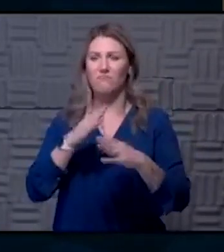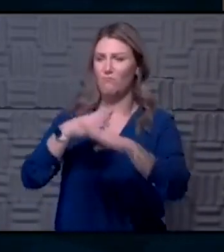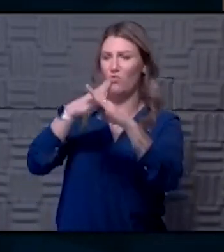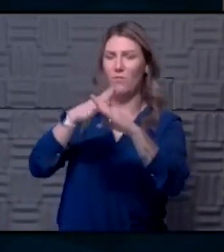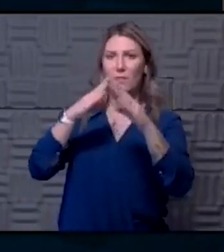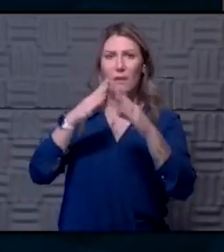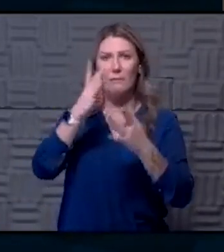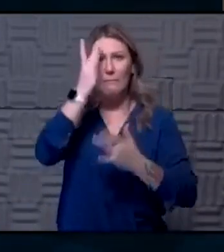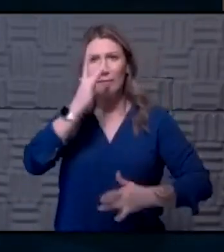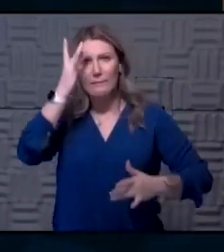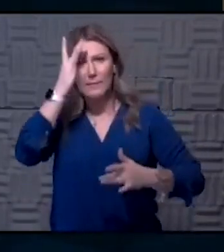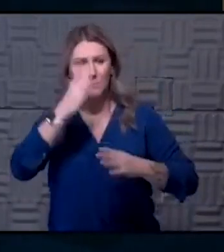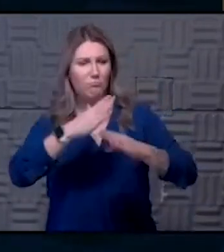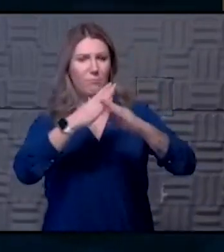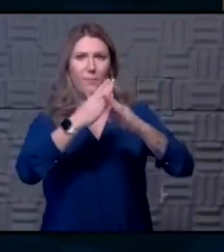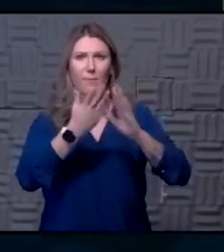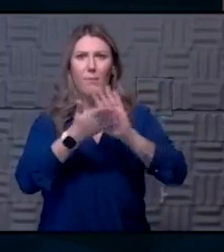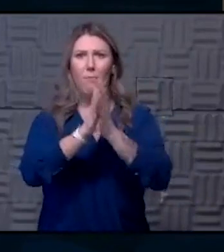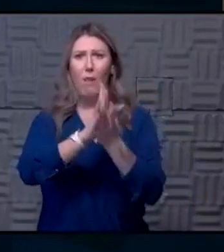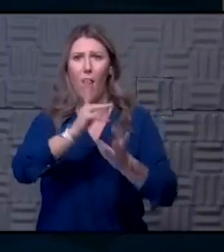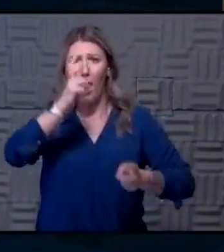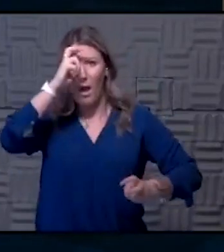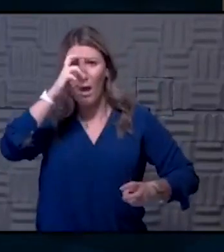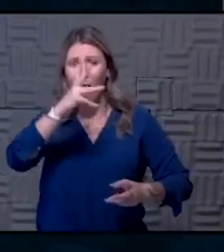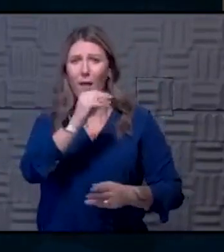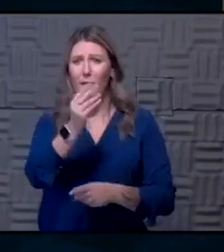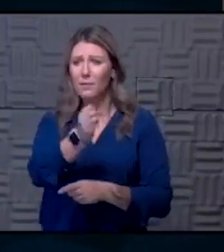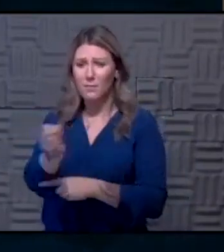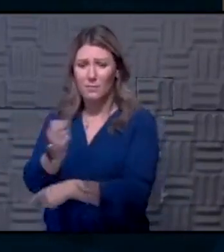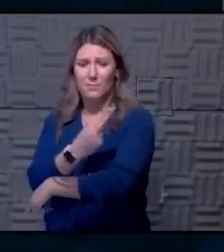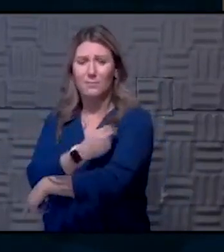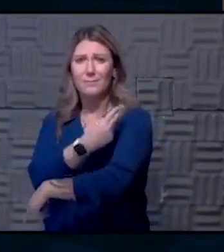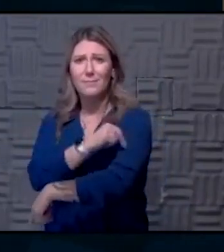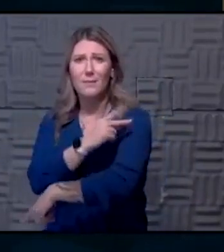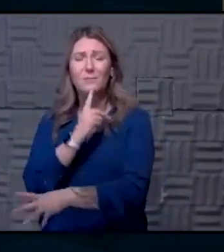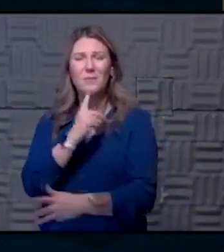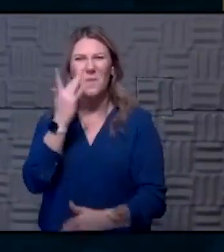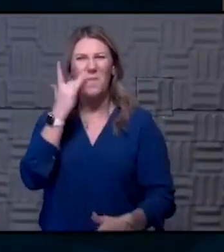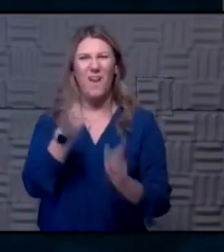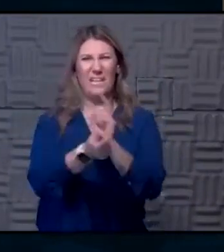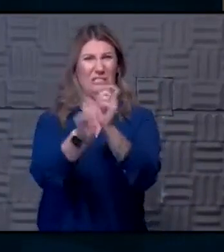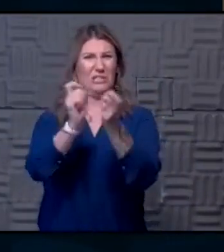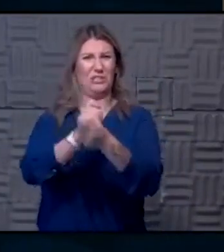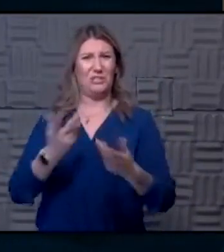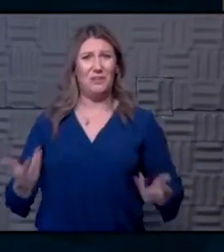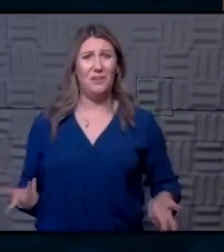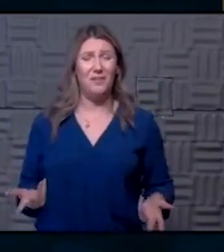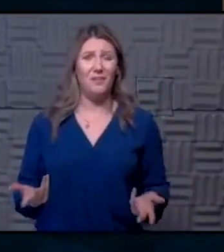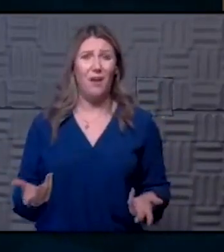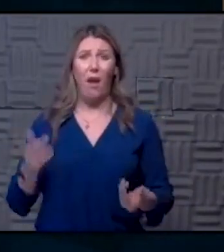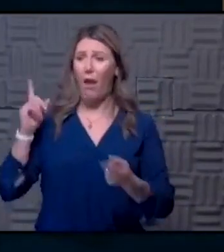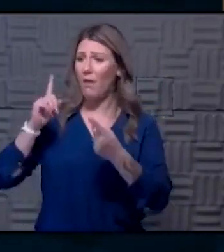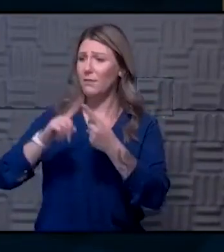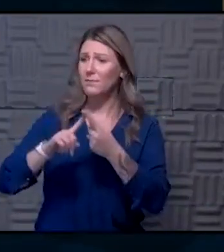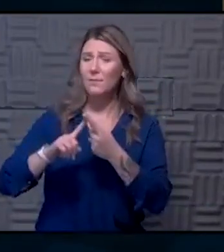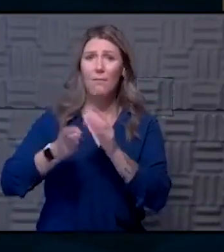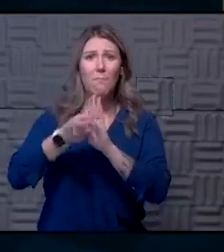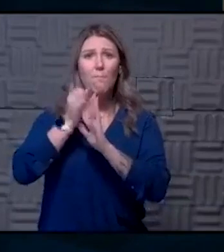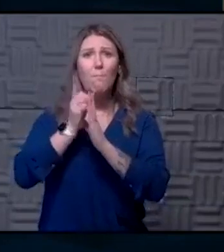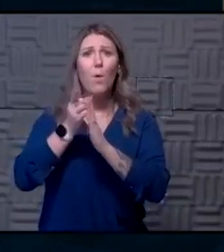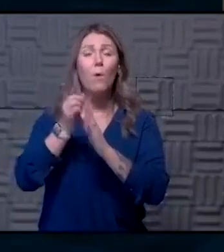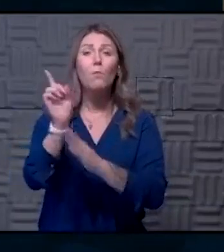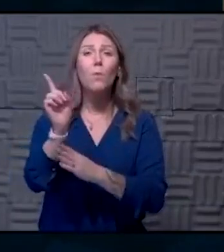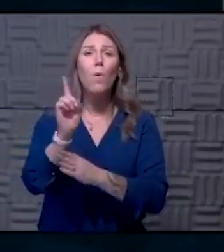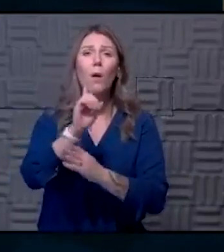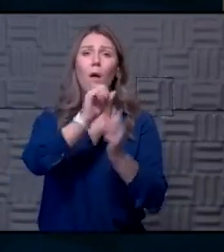people from getting sick, prevent people from getting hospitalized. And so why would you ever want to change that until we get to a point where we're